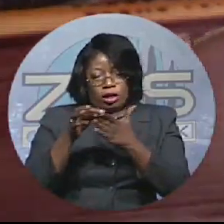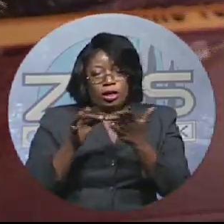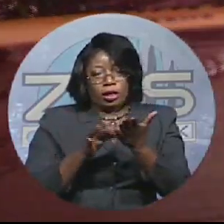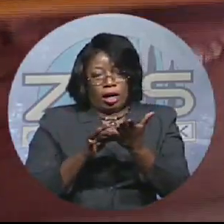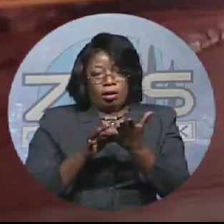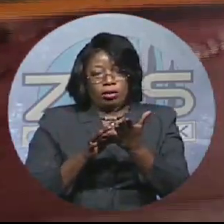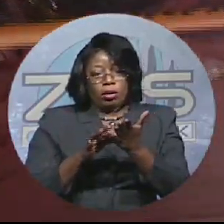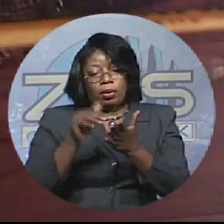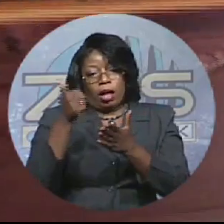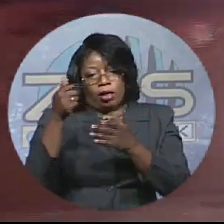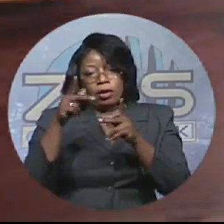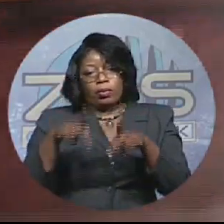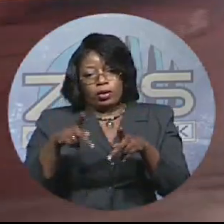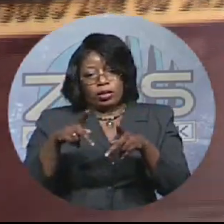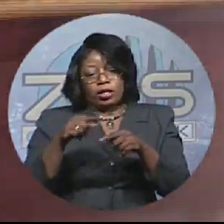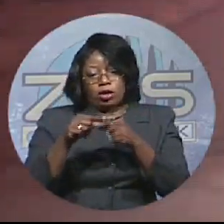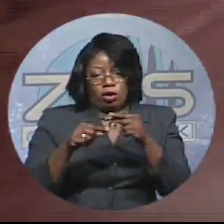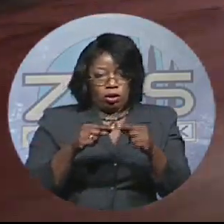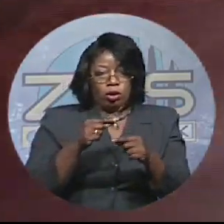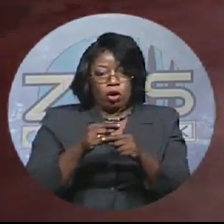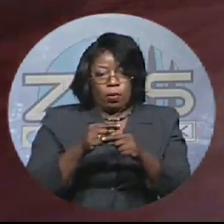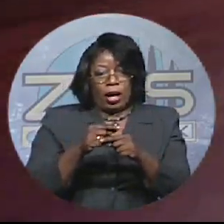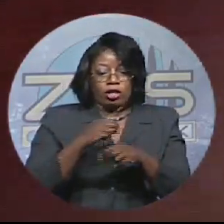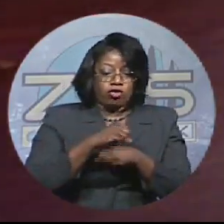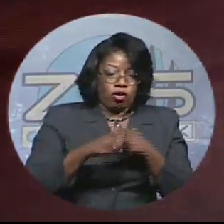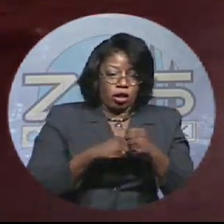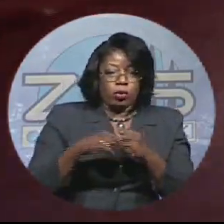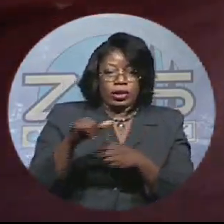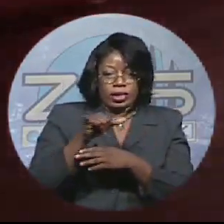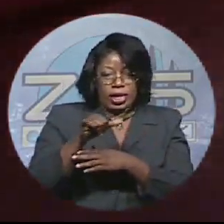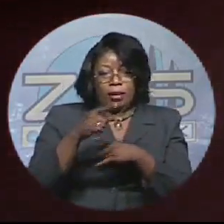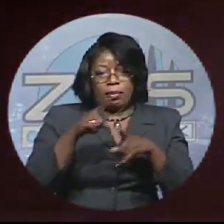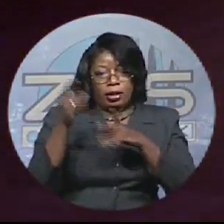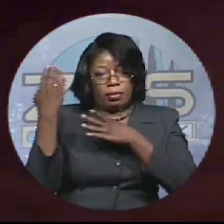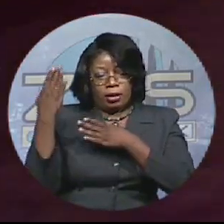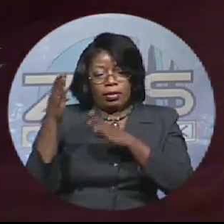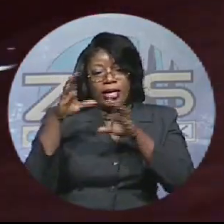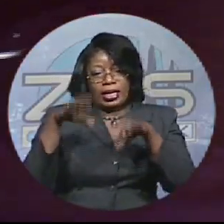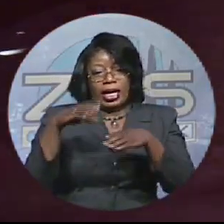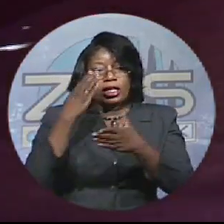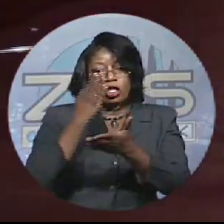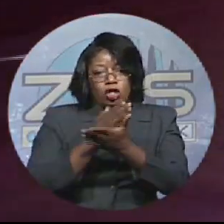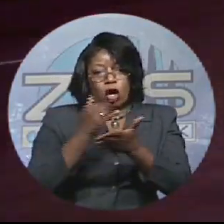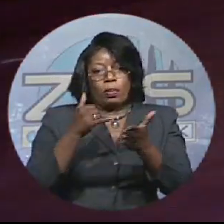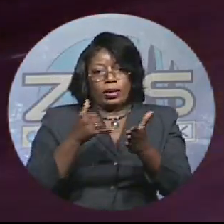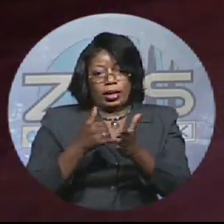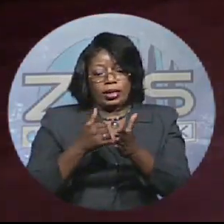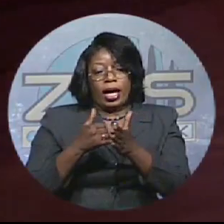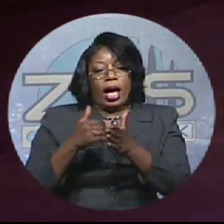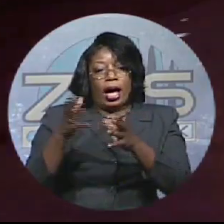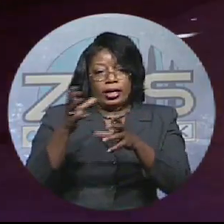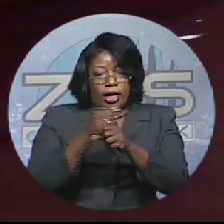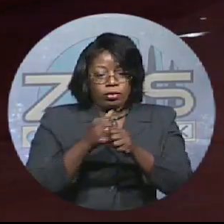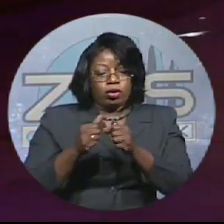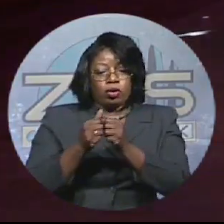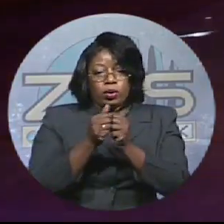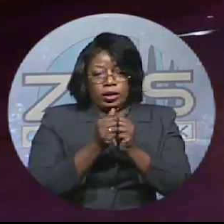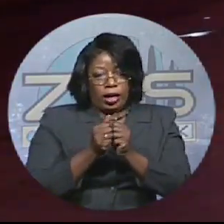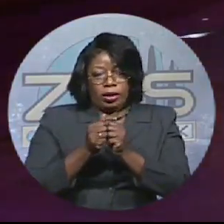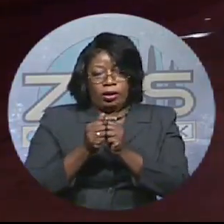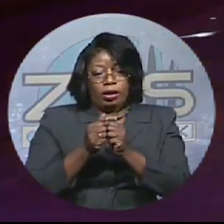are struggling with a surge in crime. He says, however, Bahamians have the ability to stop it and must come together to achieve that